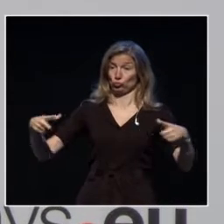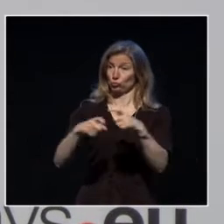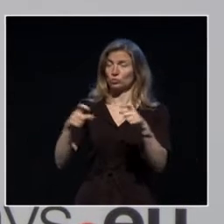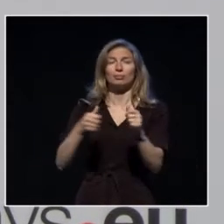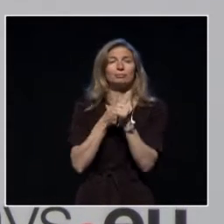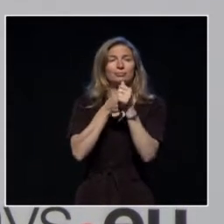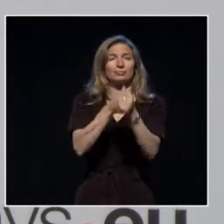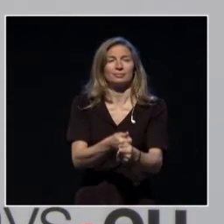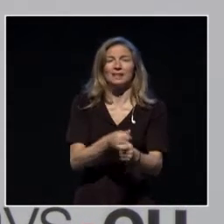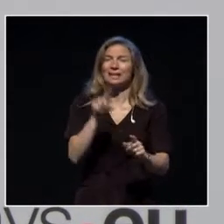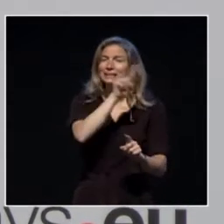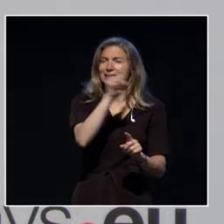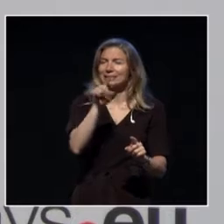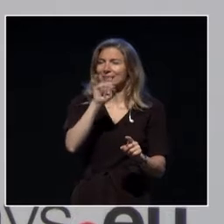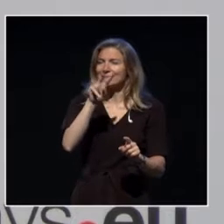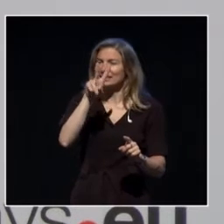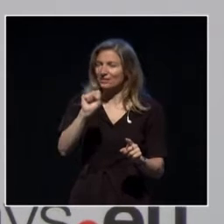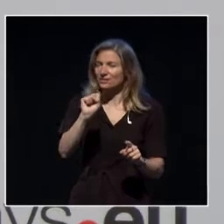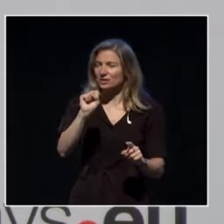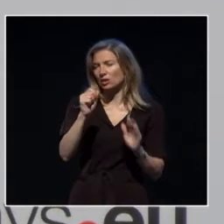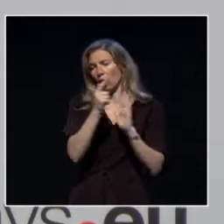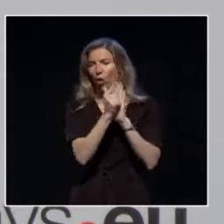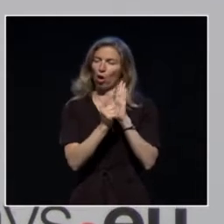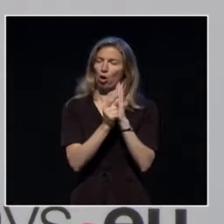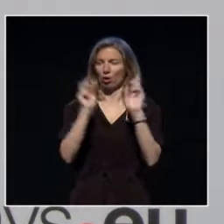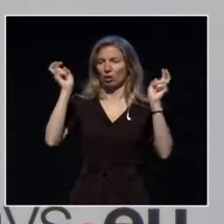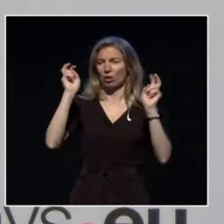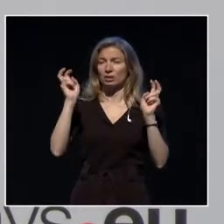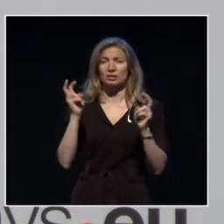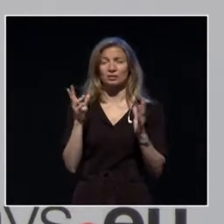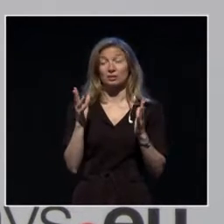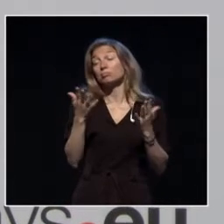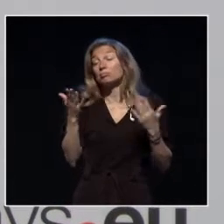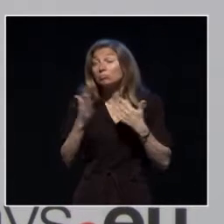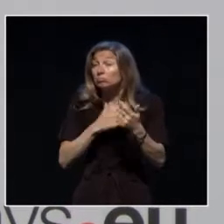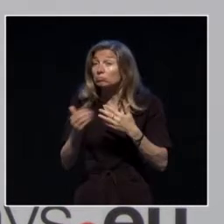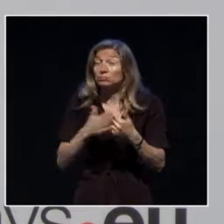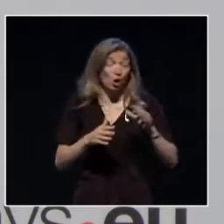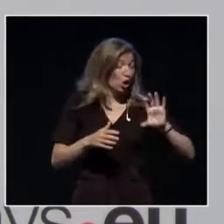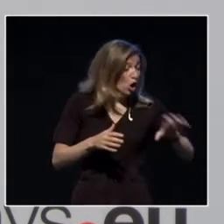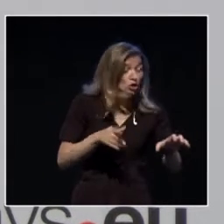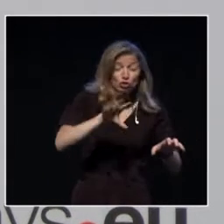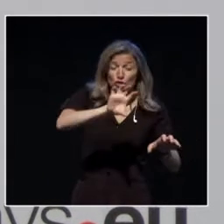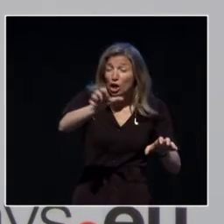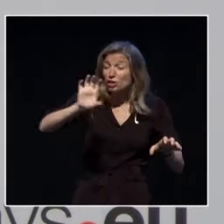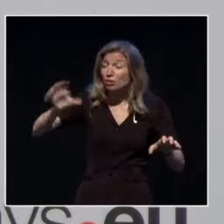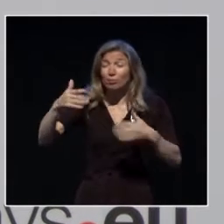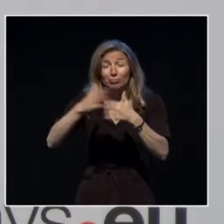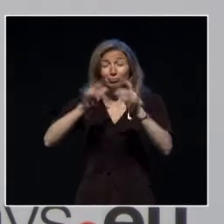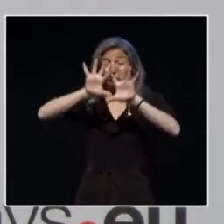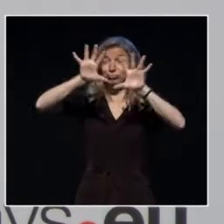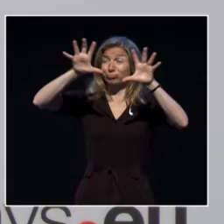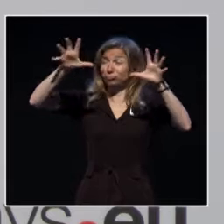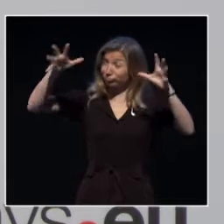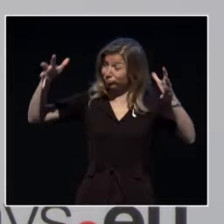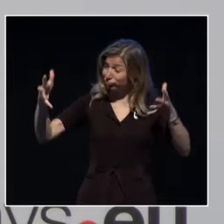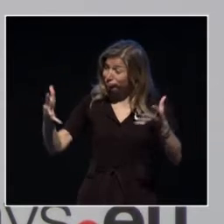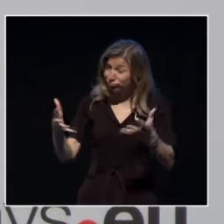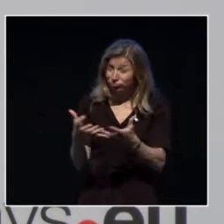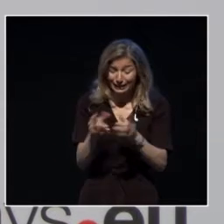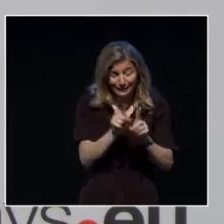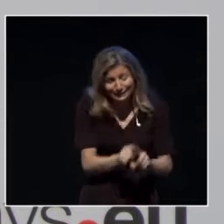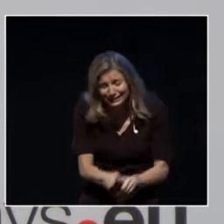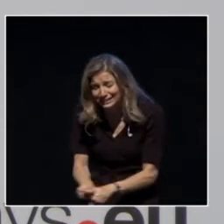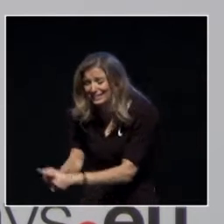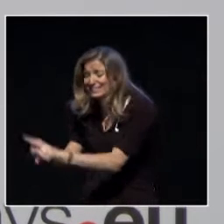law, which is uncannily reflected in country after country and replicated over